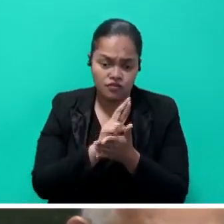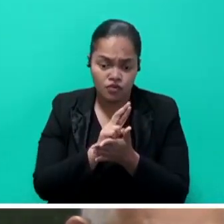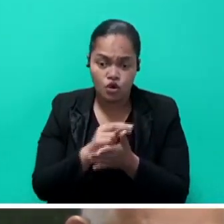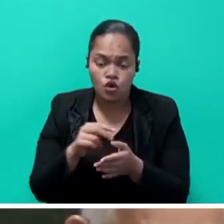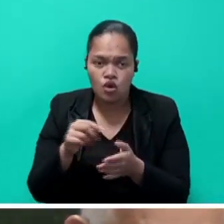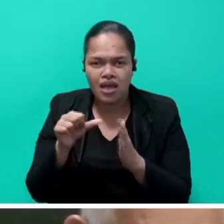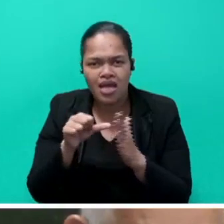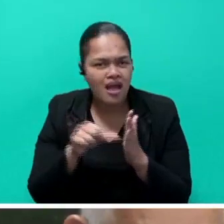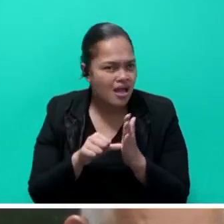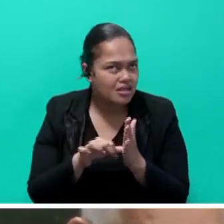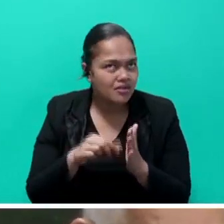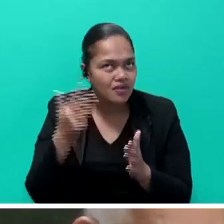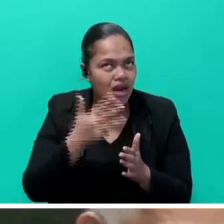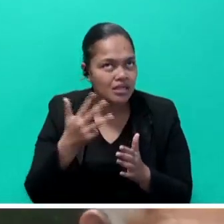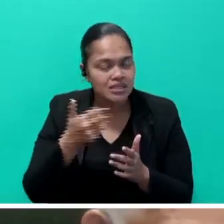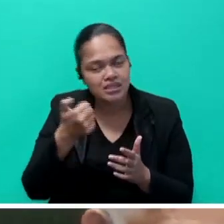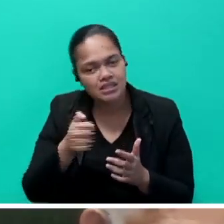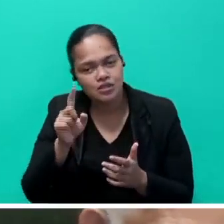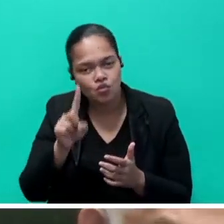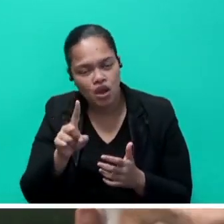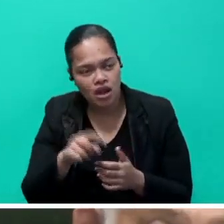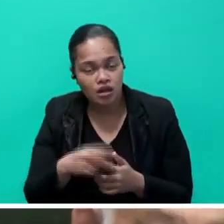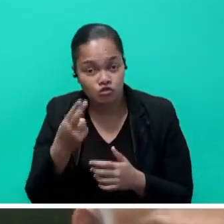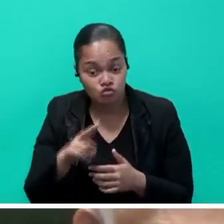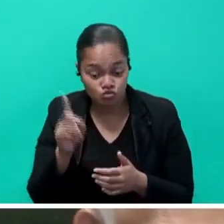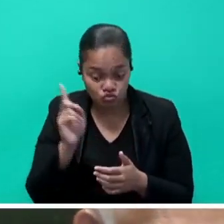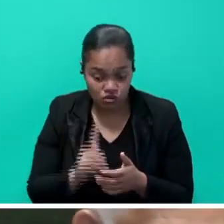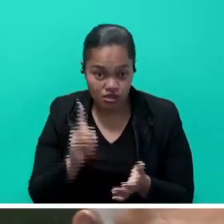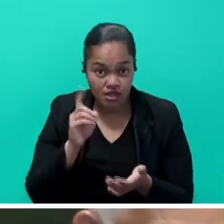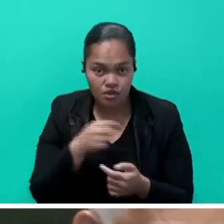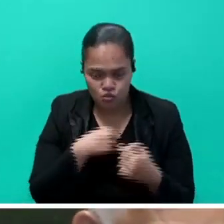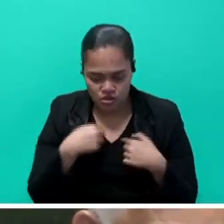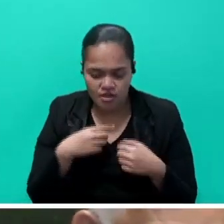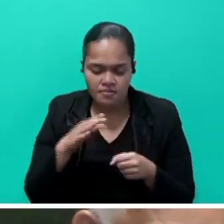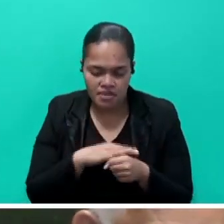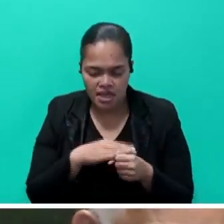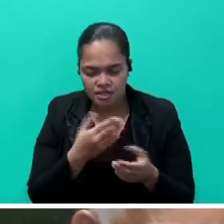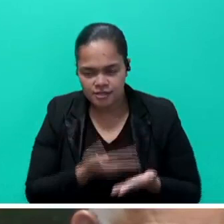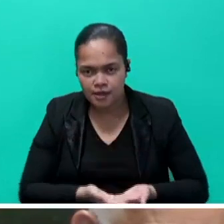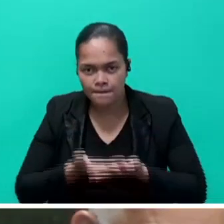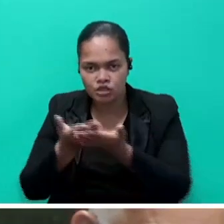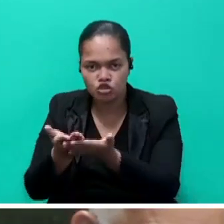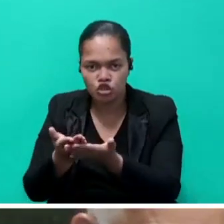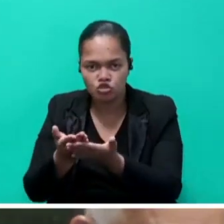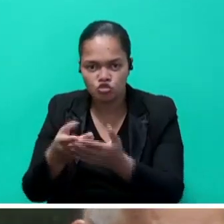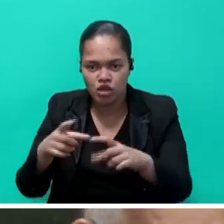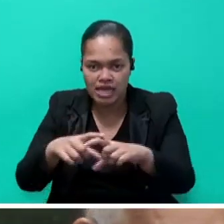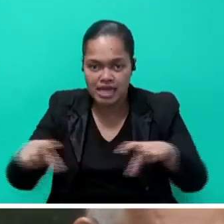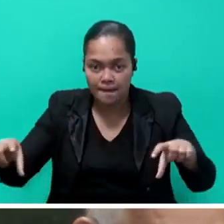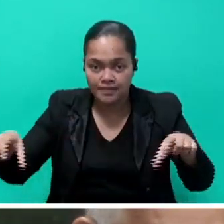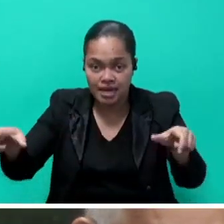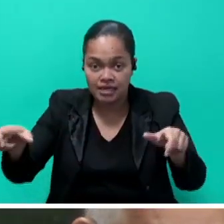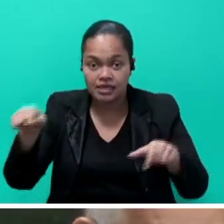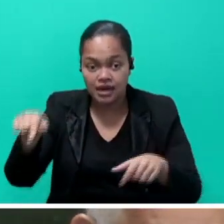of 1961. To date, we have made a submission to Cabinet, and that